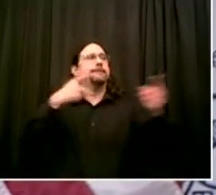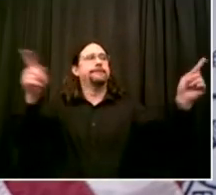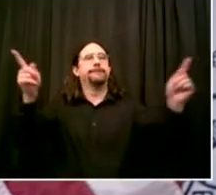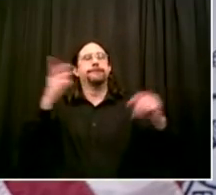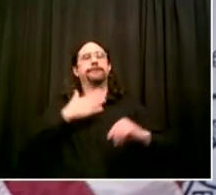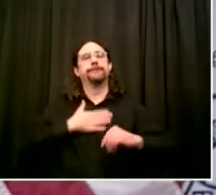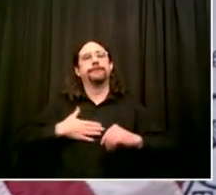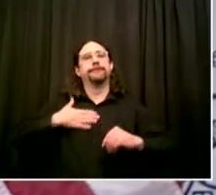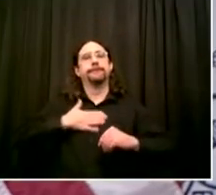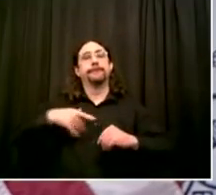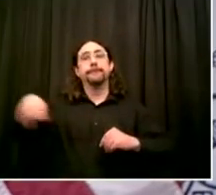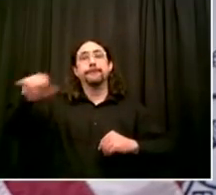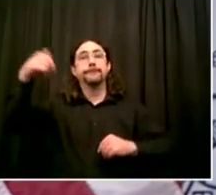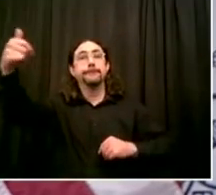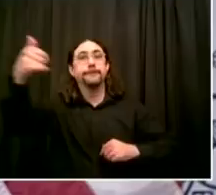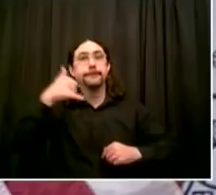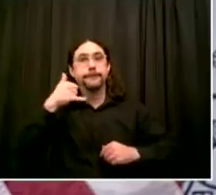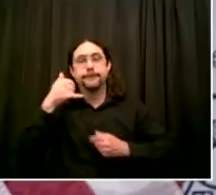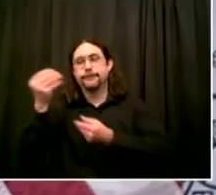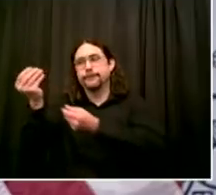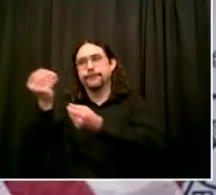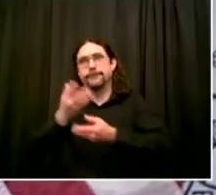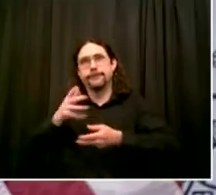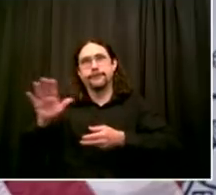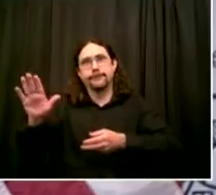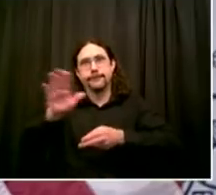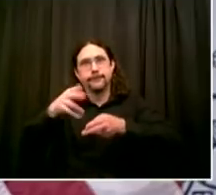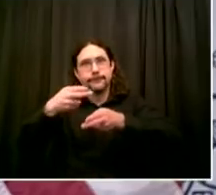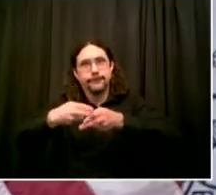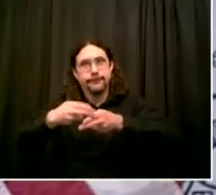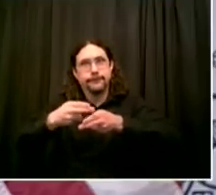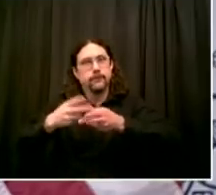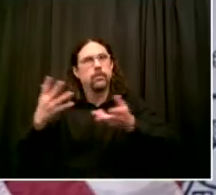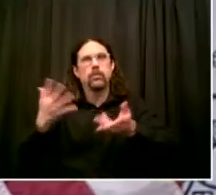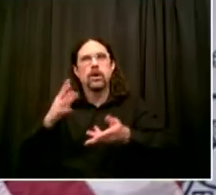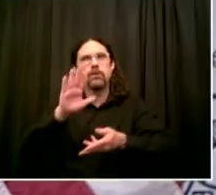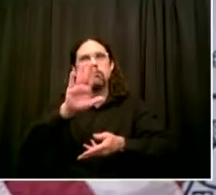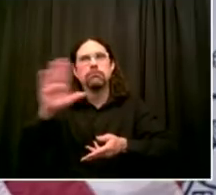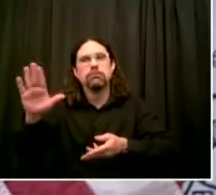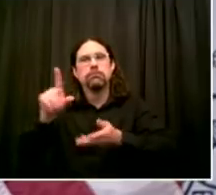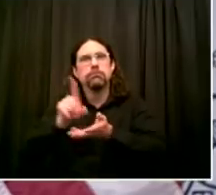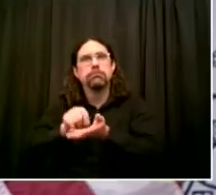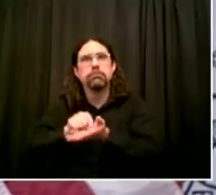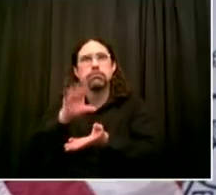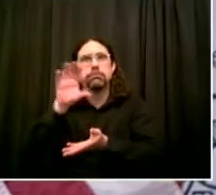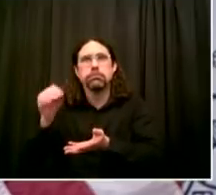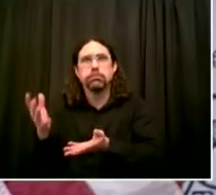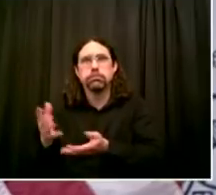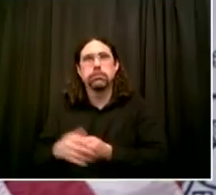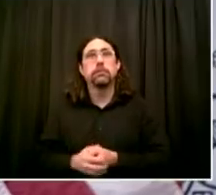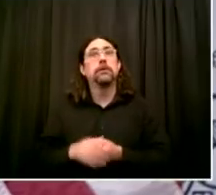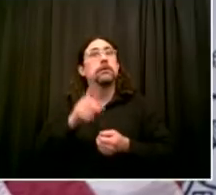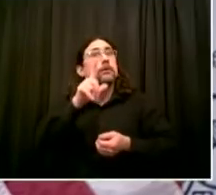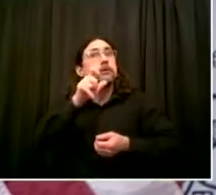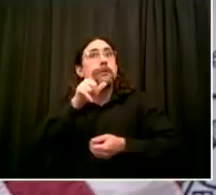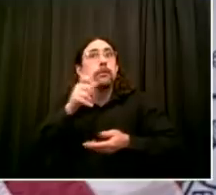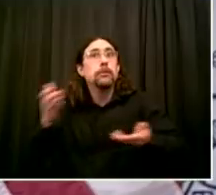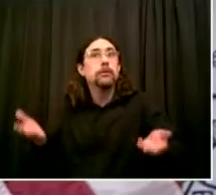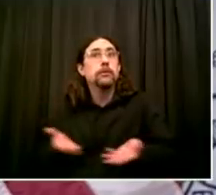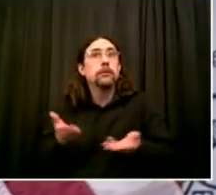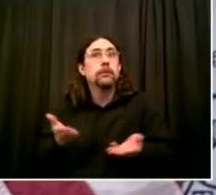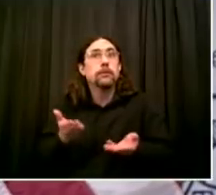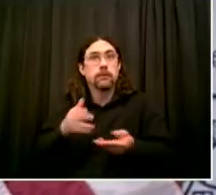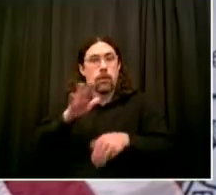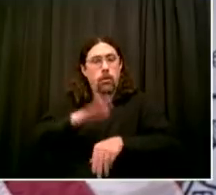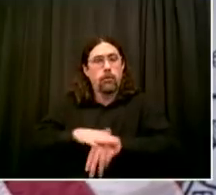Just a reminder that we have First Deputy Mayor Houlihan, President and CEO of Health and Hospitals, Dr. Katz, Executive Director